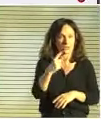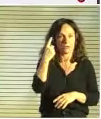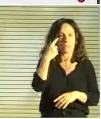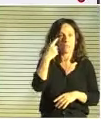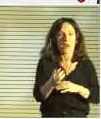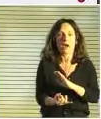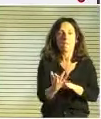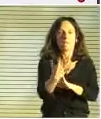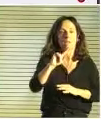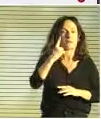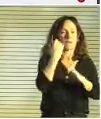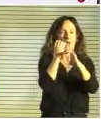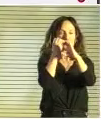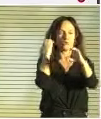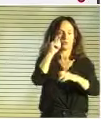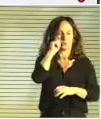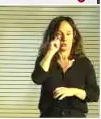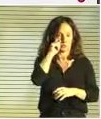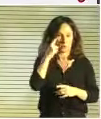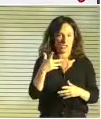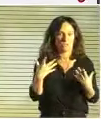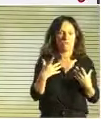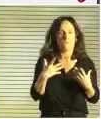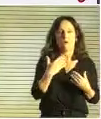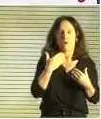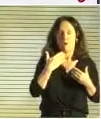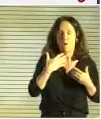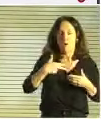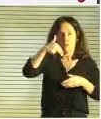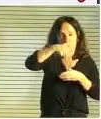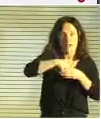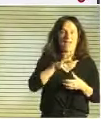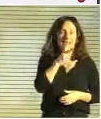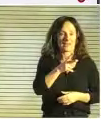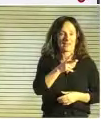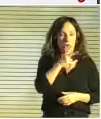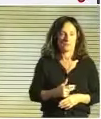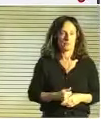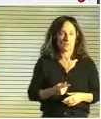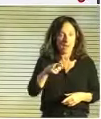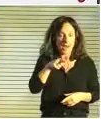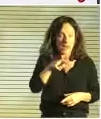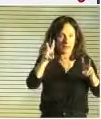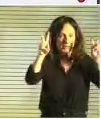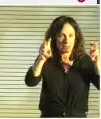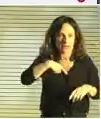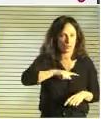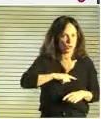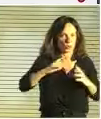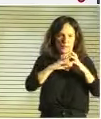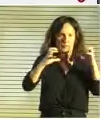because we are quite excited about what we have seen. Probably some other topics. I think it's also very